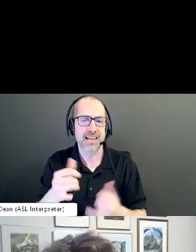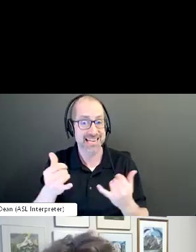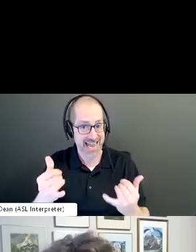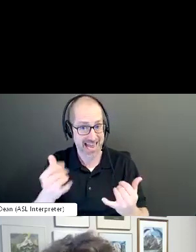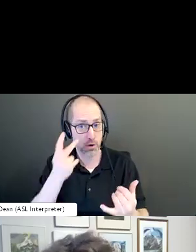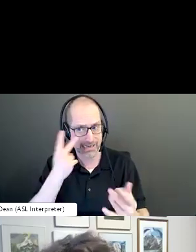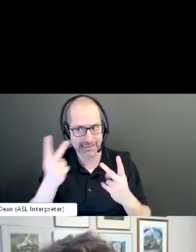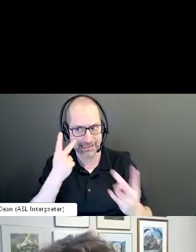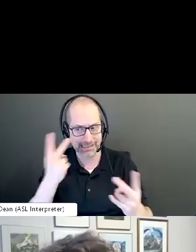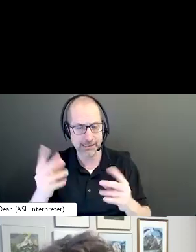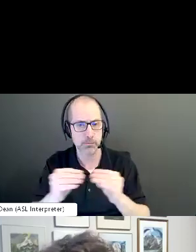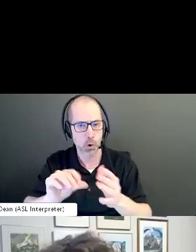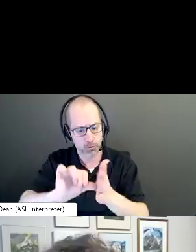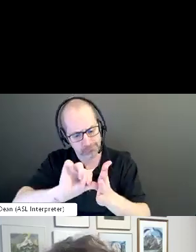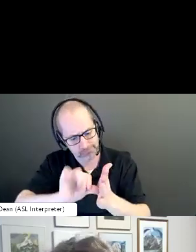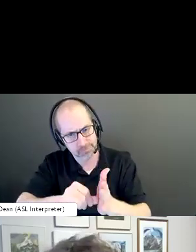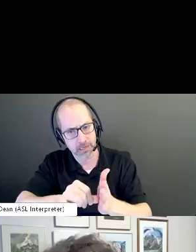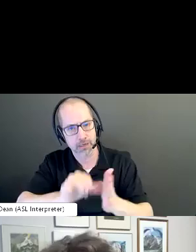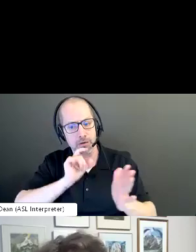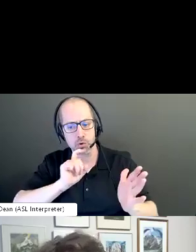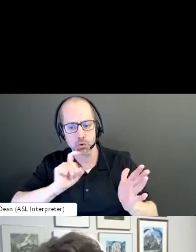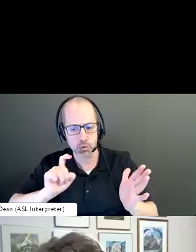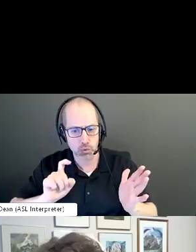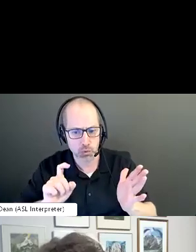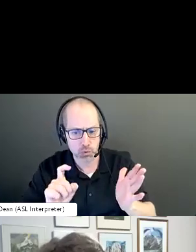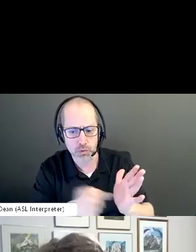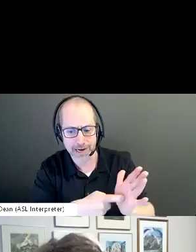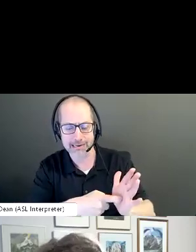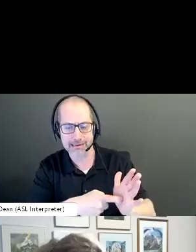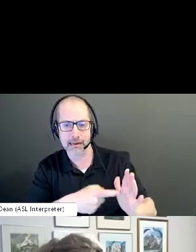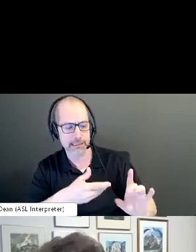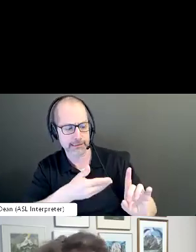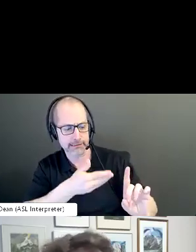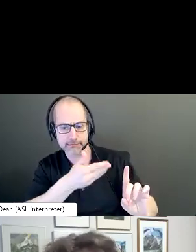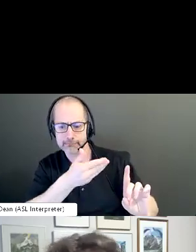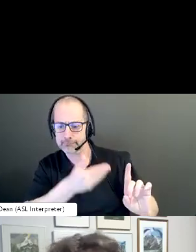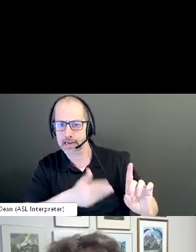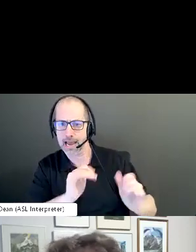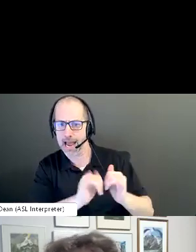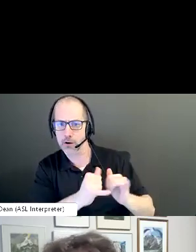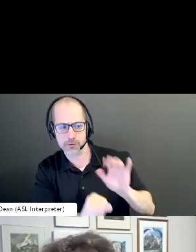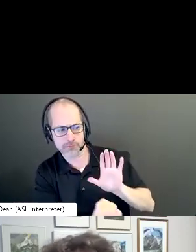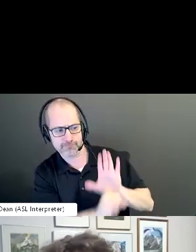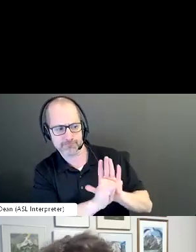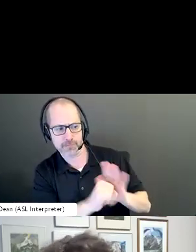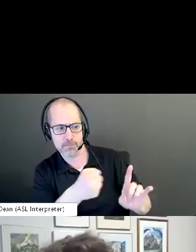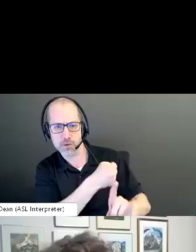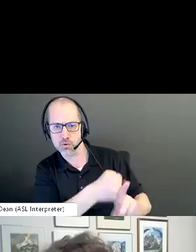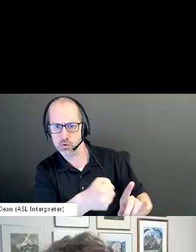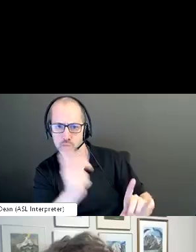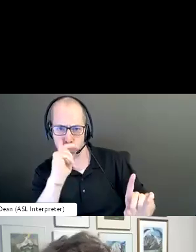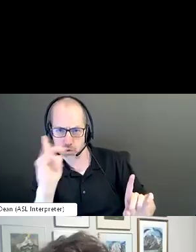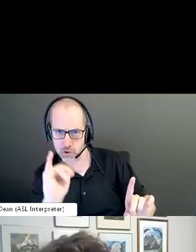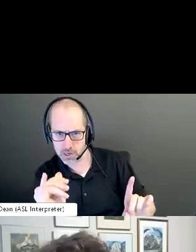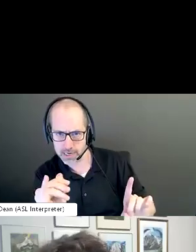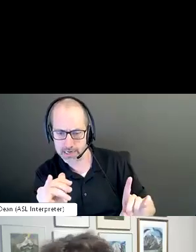now on helping people to understand how to recognize elder abuse,